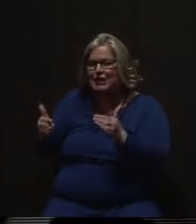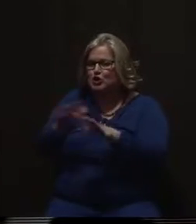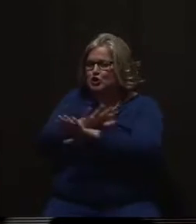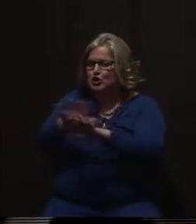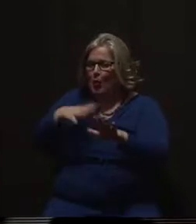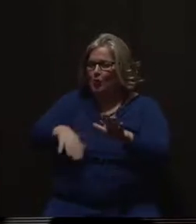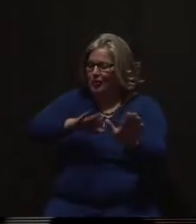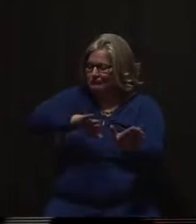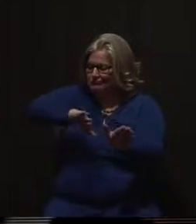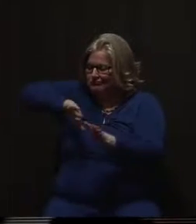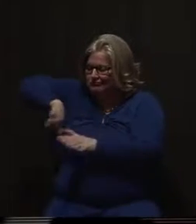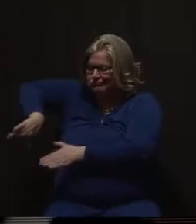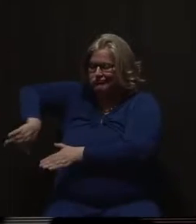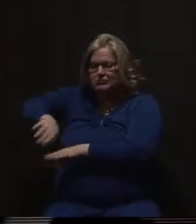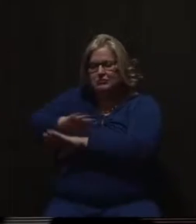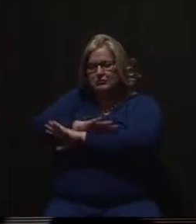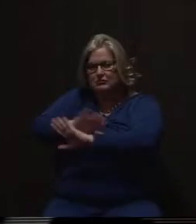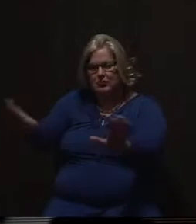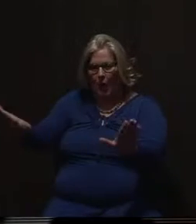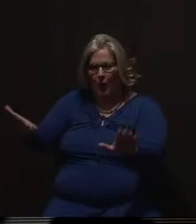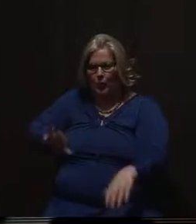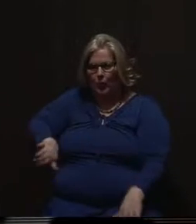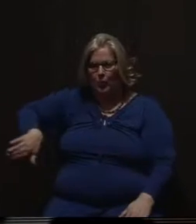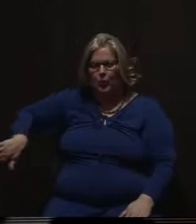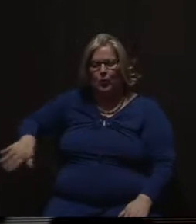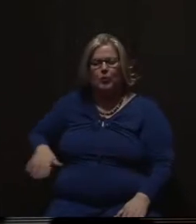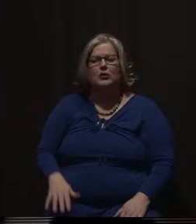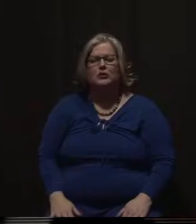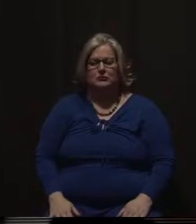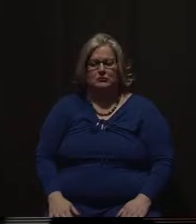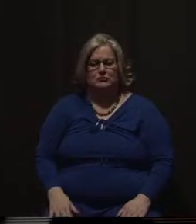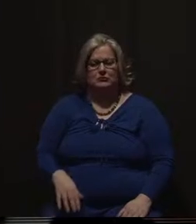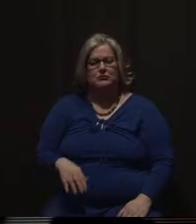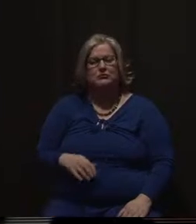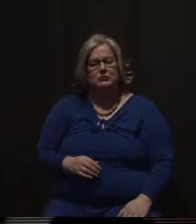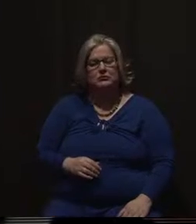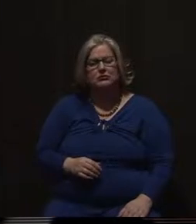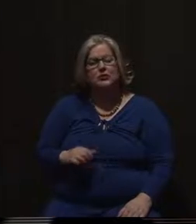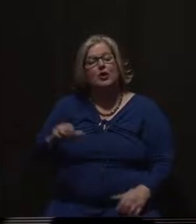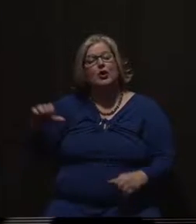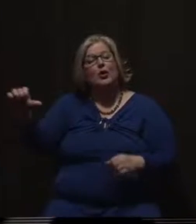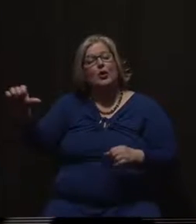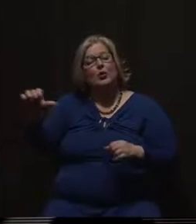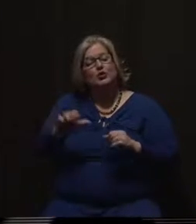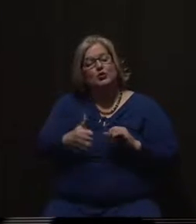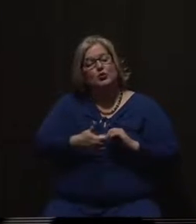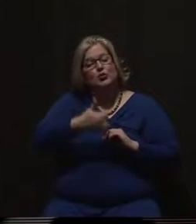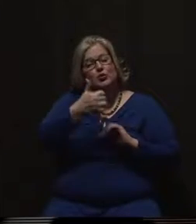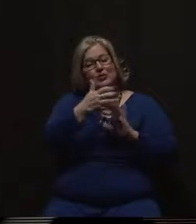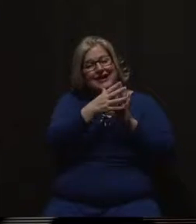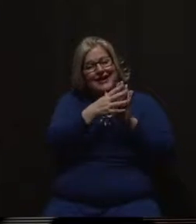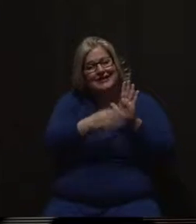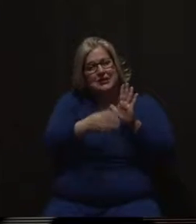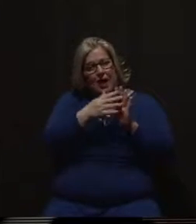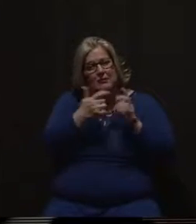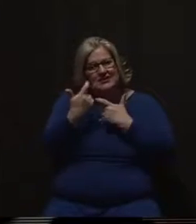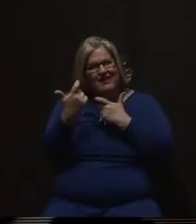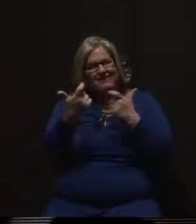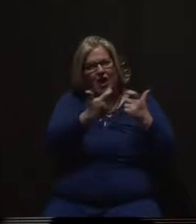so cooperative. And yeah, I learned it, and when he said it to me, I learned, even if it's a bad example. So we should always give good examples, which is incredibly